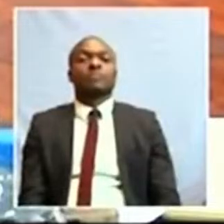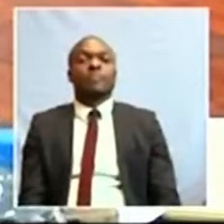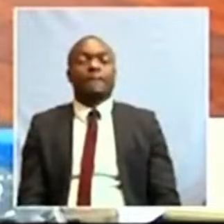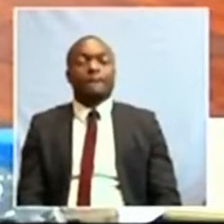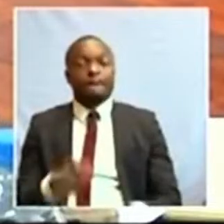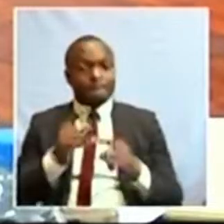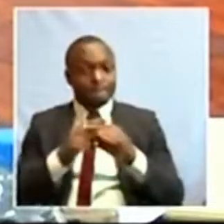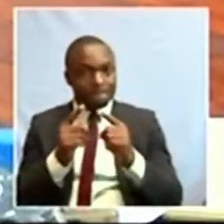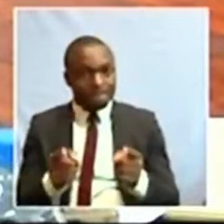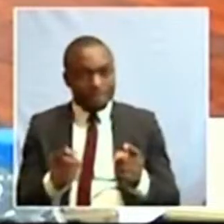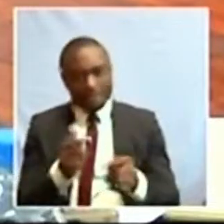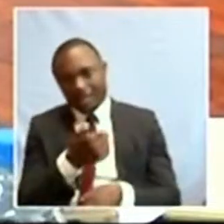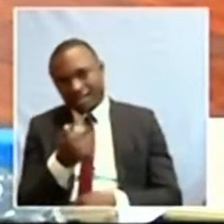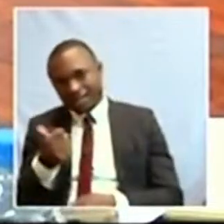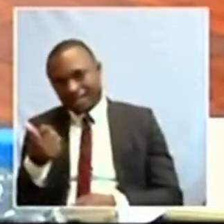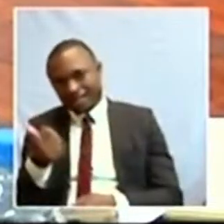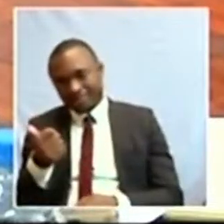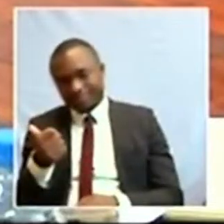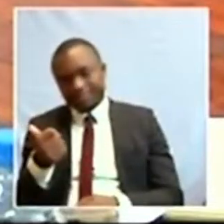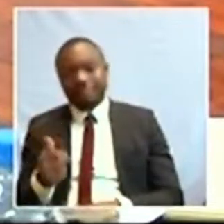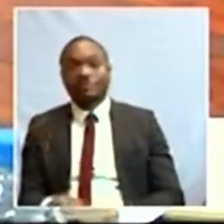but when it comes to other